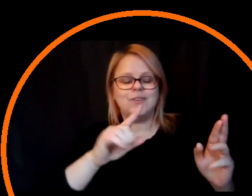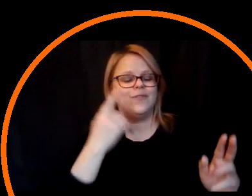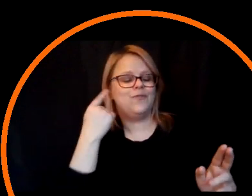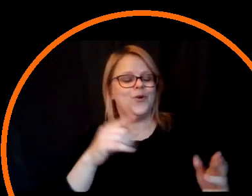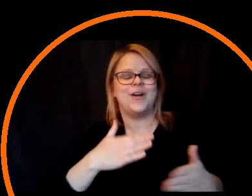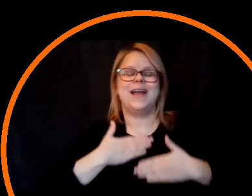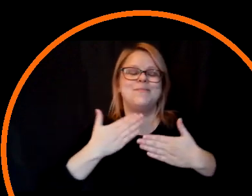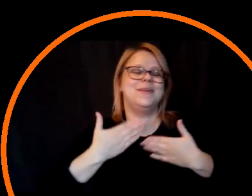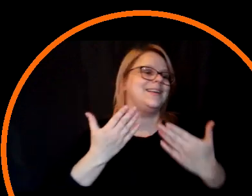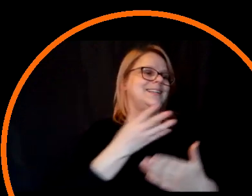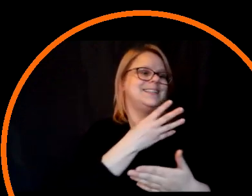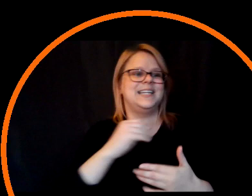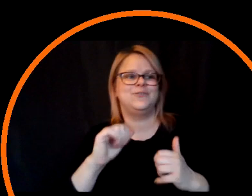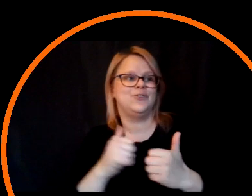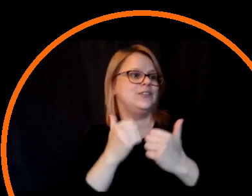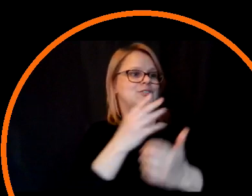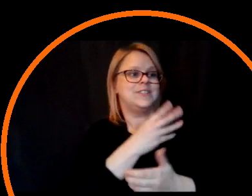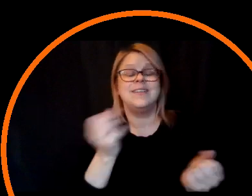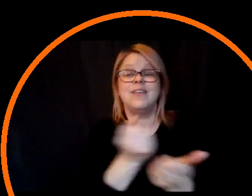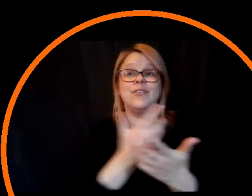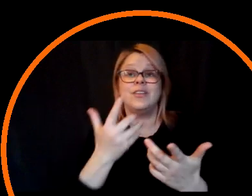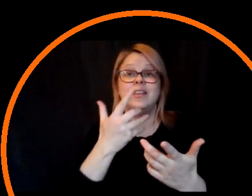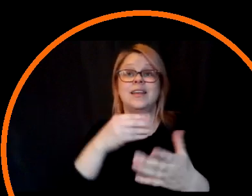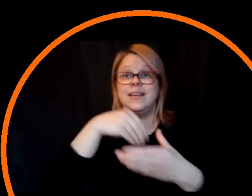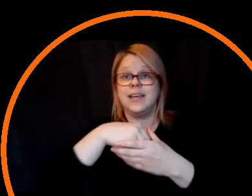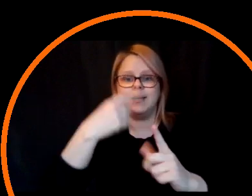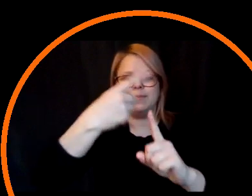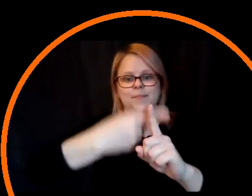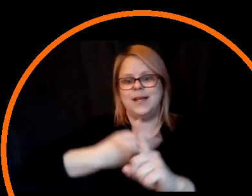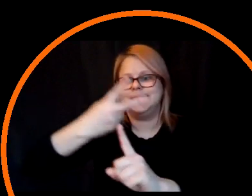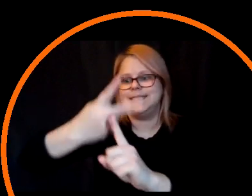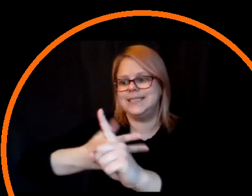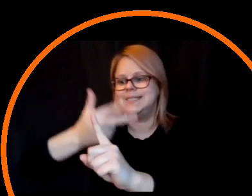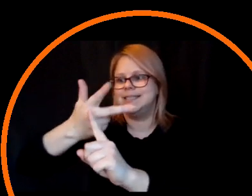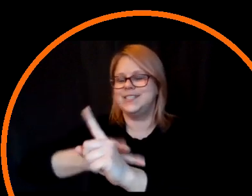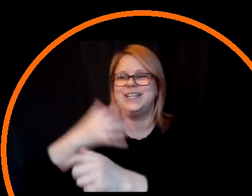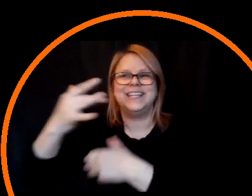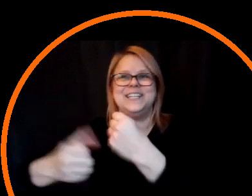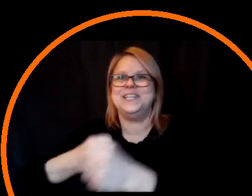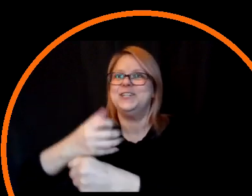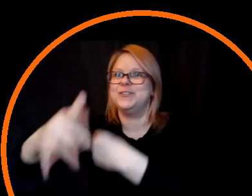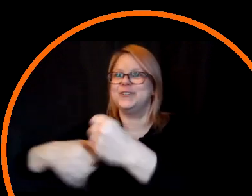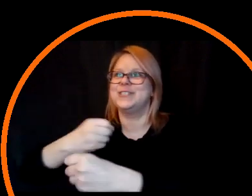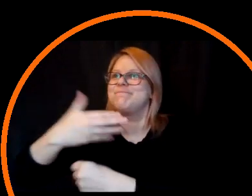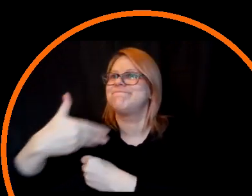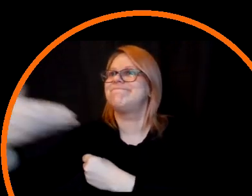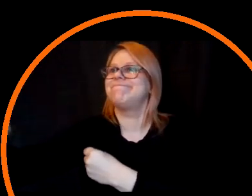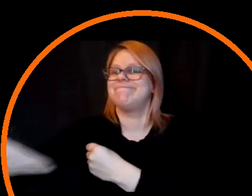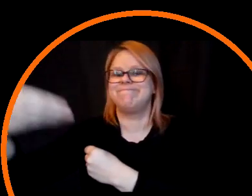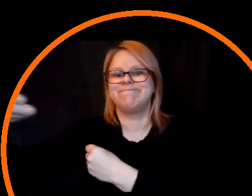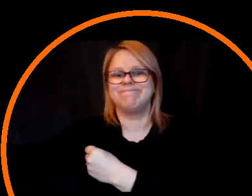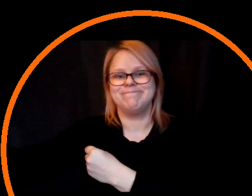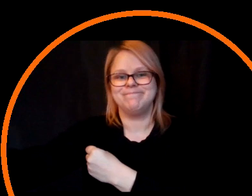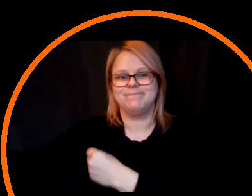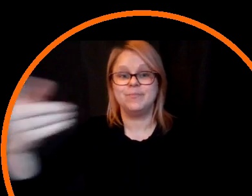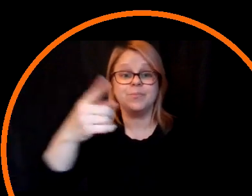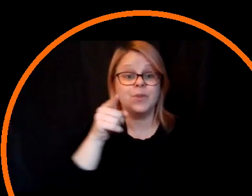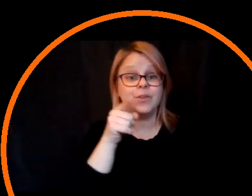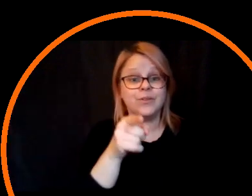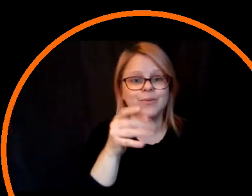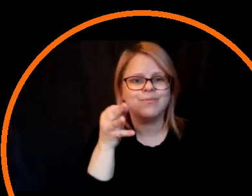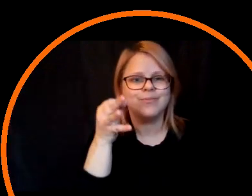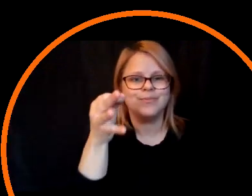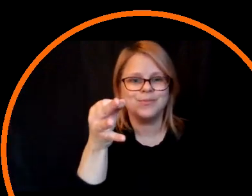us in the months and years to come. You are the future. We're counting on you